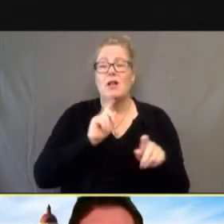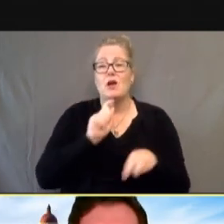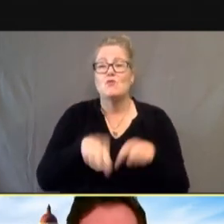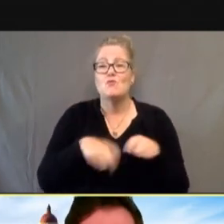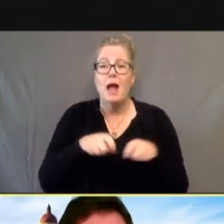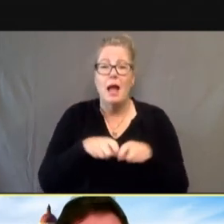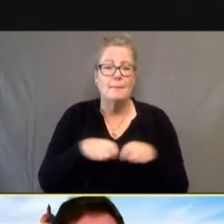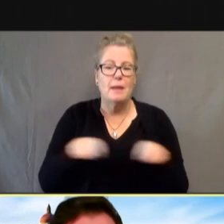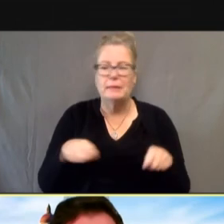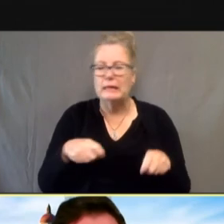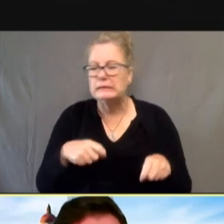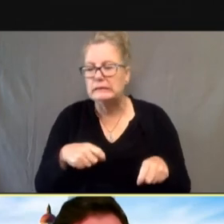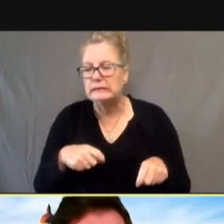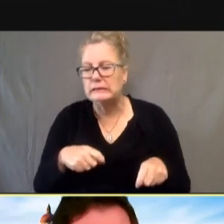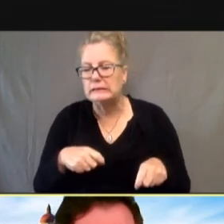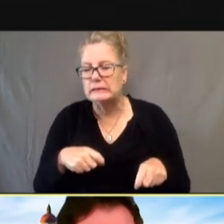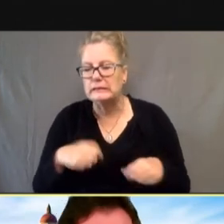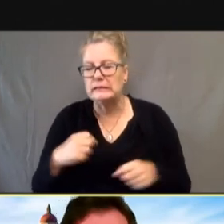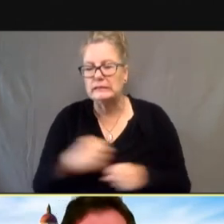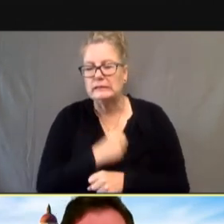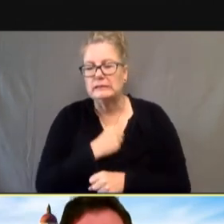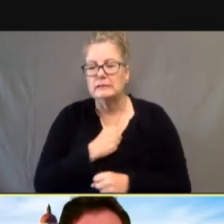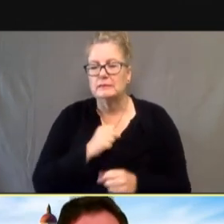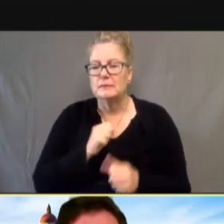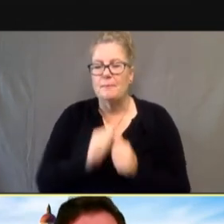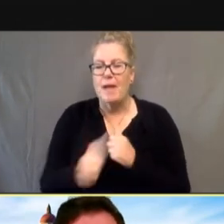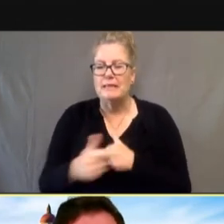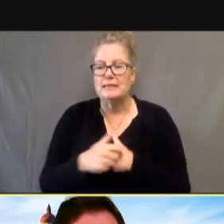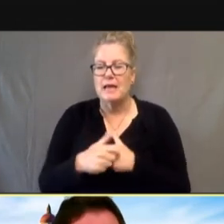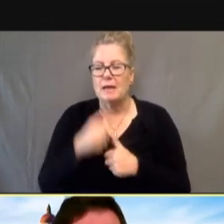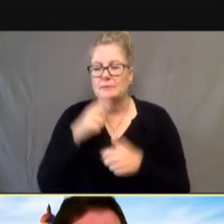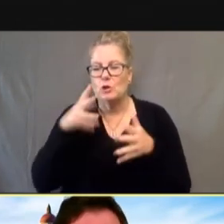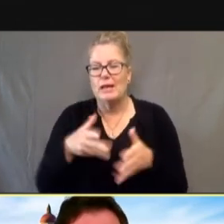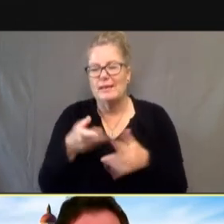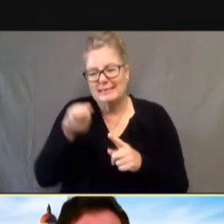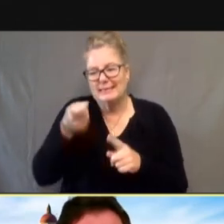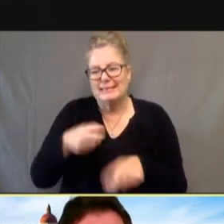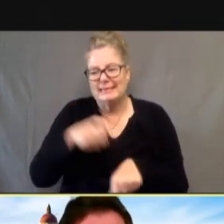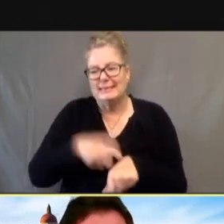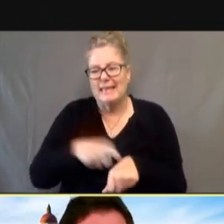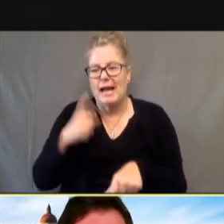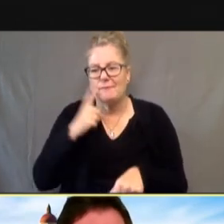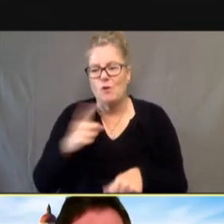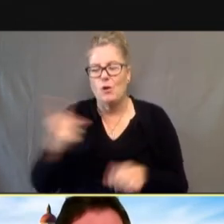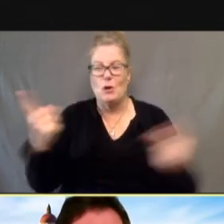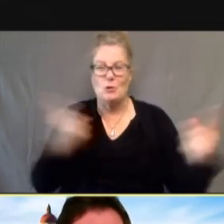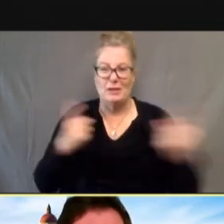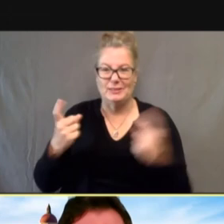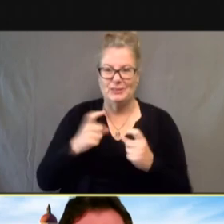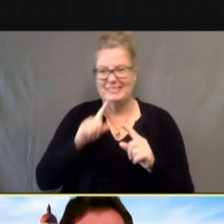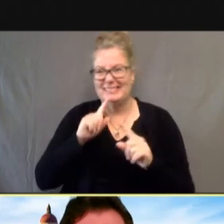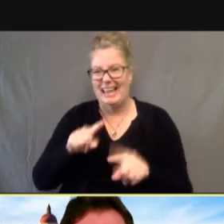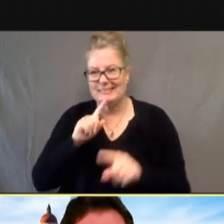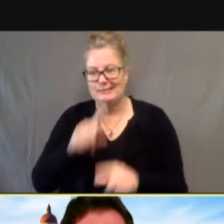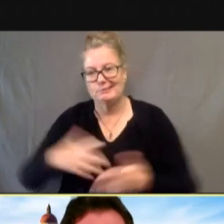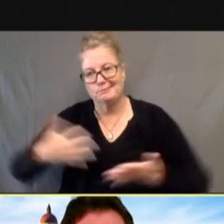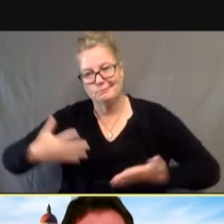of went over time and we don't have that much time for it at this point. But let's,